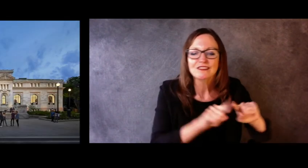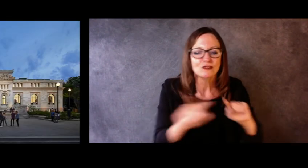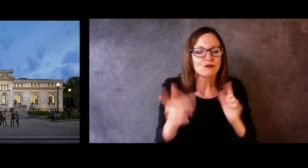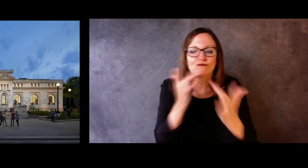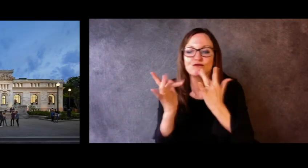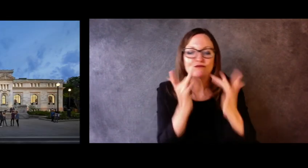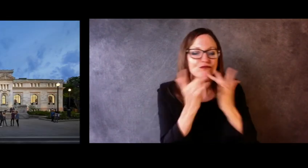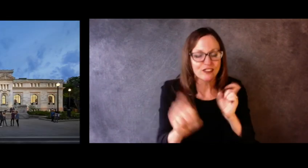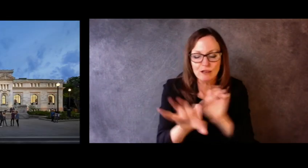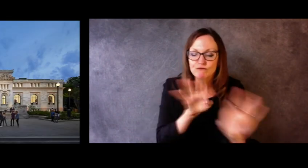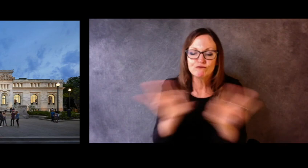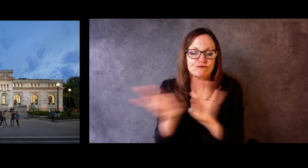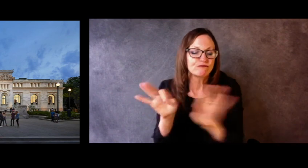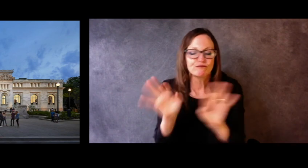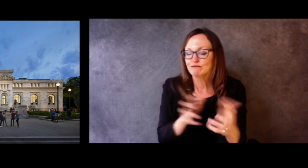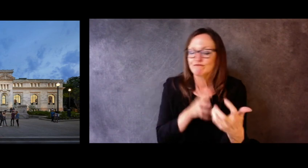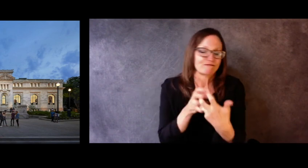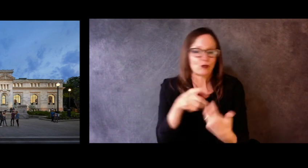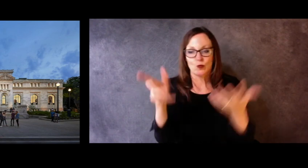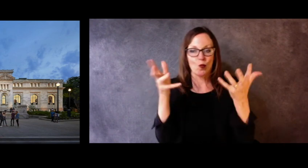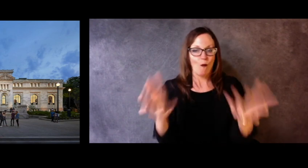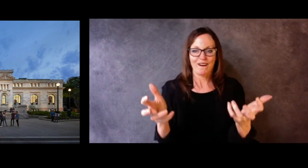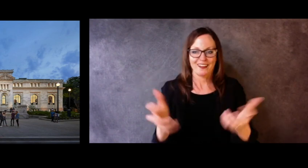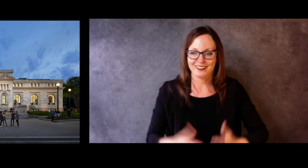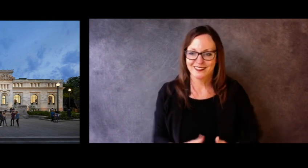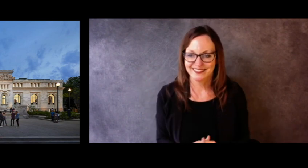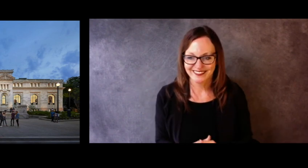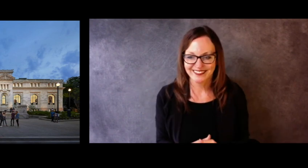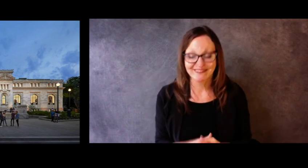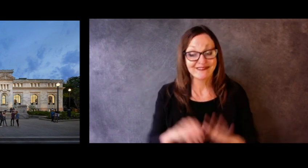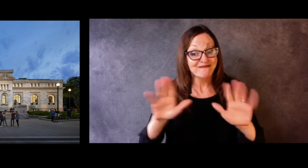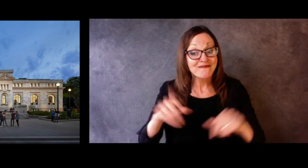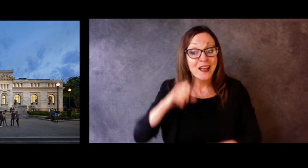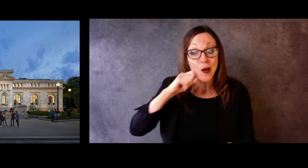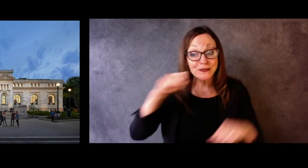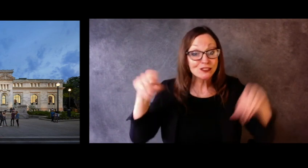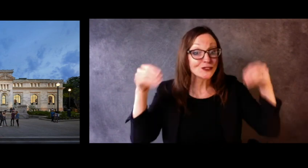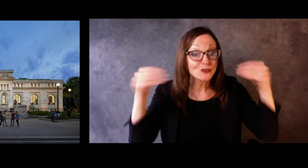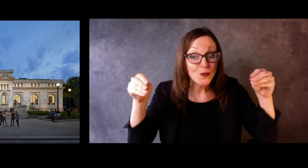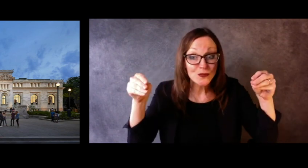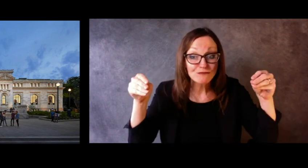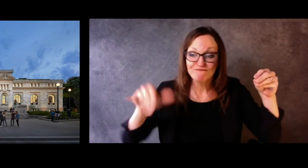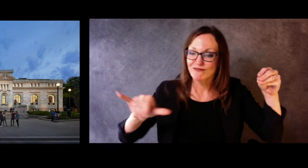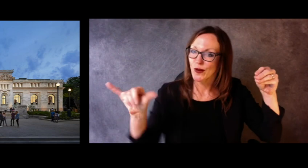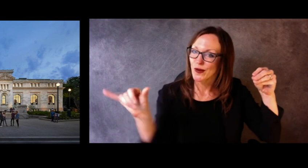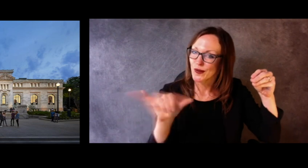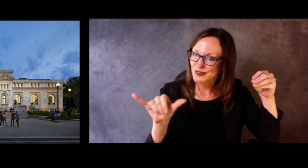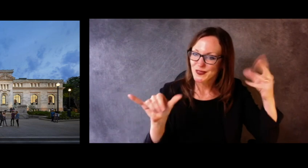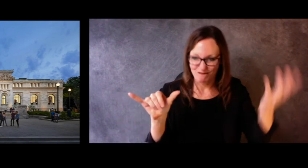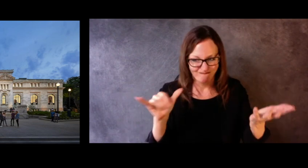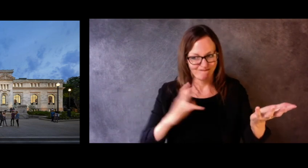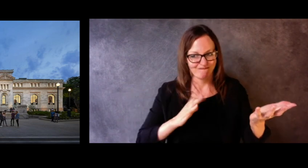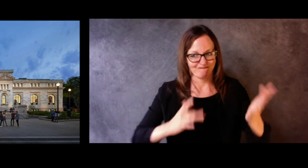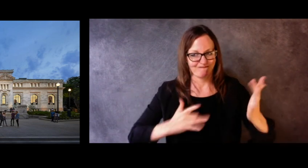Our stores are designed to be accessible as well, not just in terms of the physical space, but in the training for all of our employees to ensure